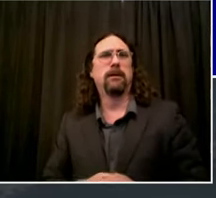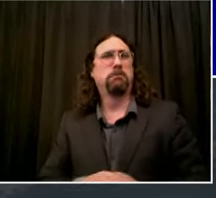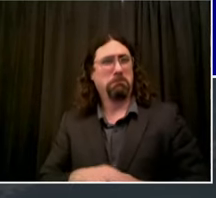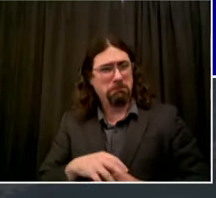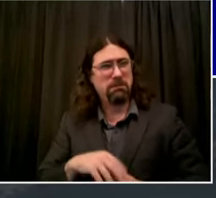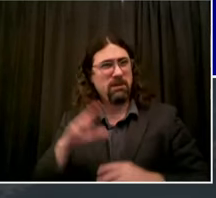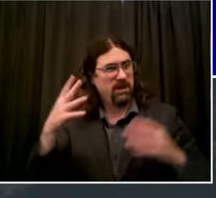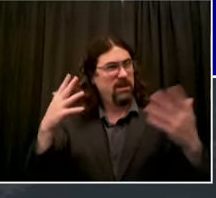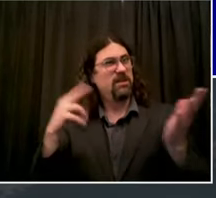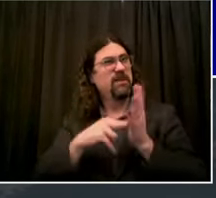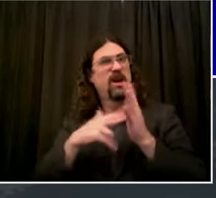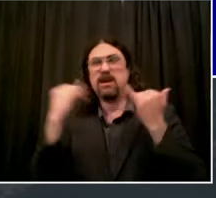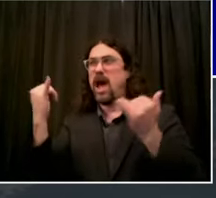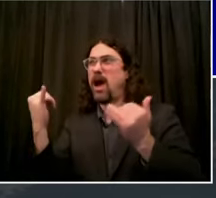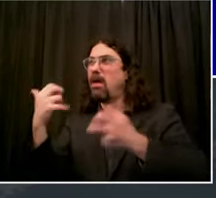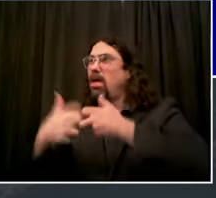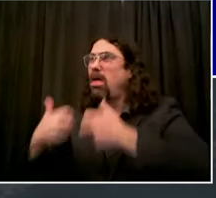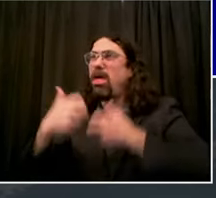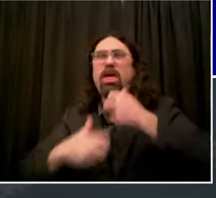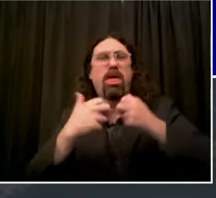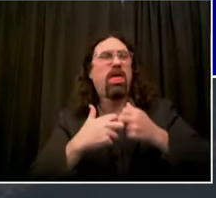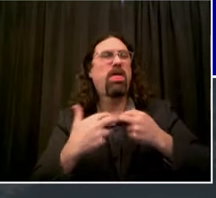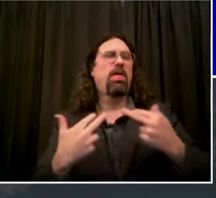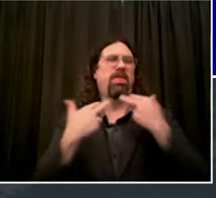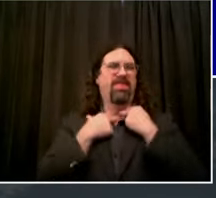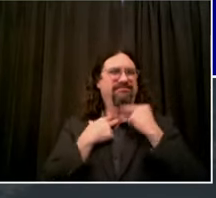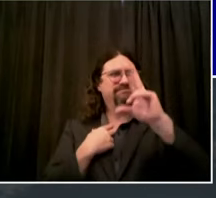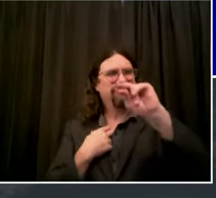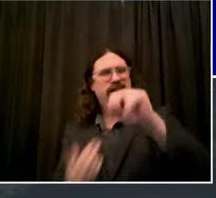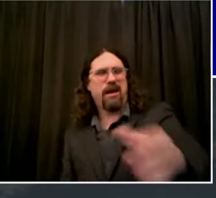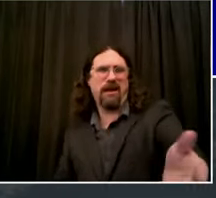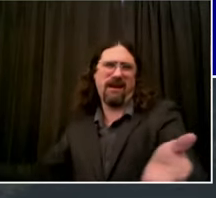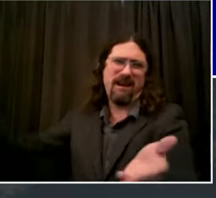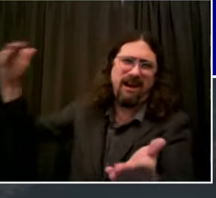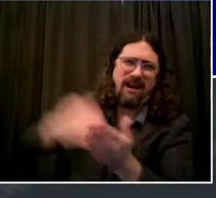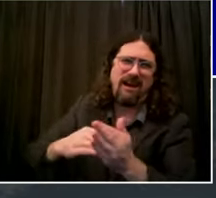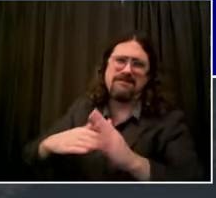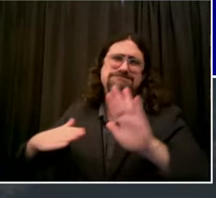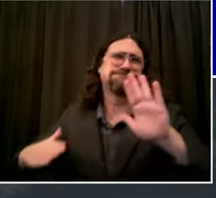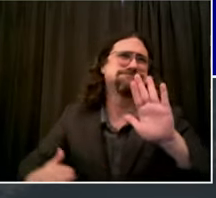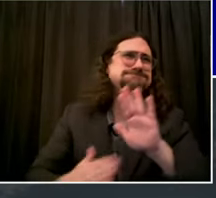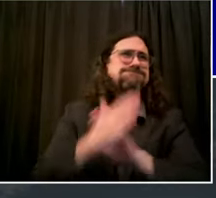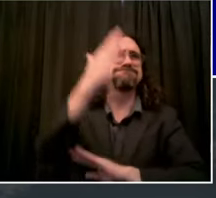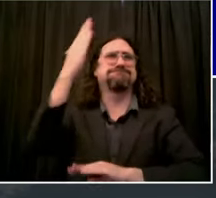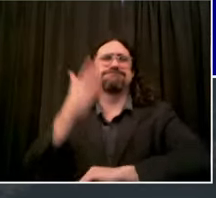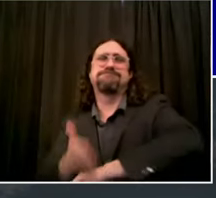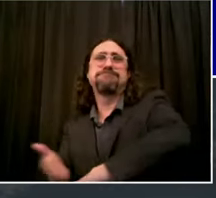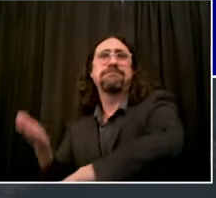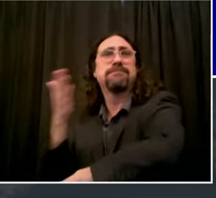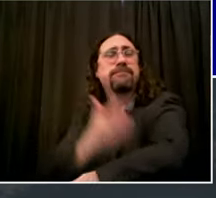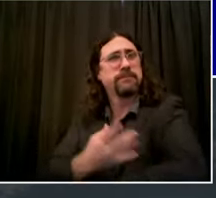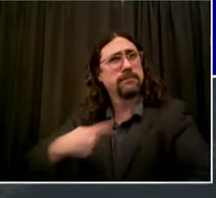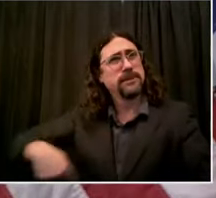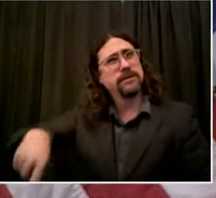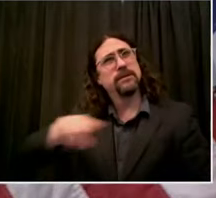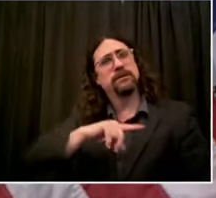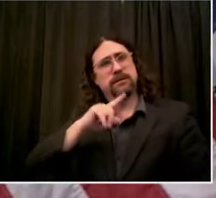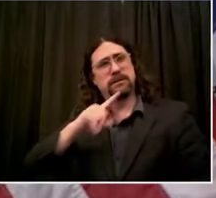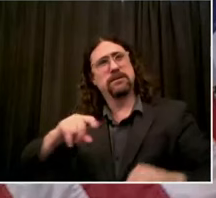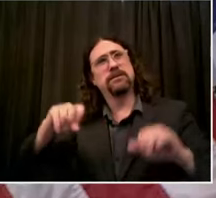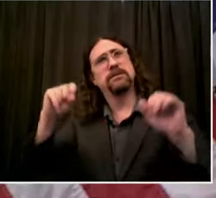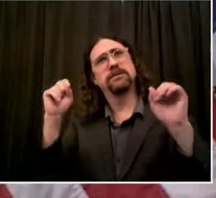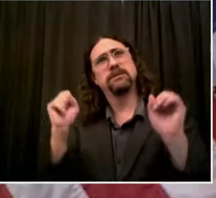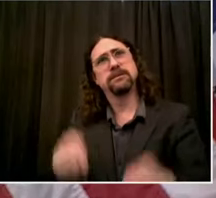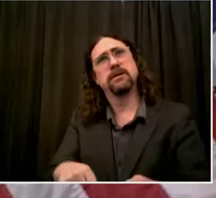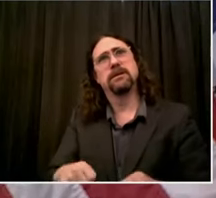Last night, we took a step forward in moving out of this difficult period we've had the last few days and moving